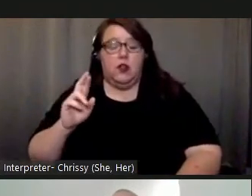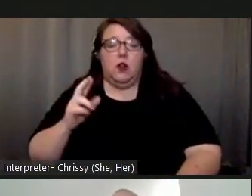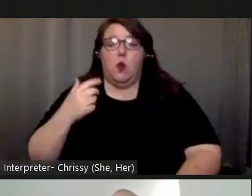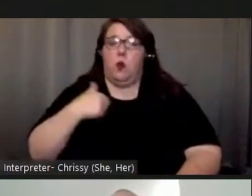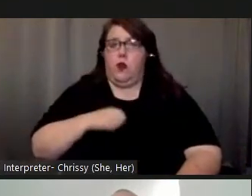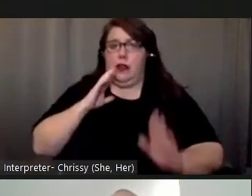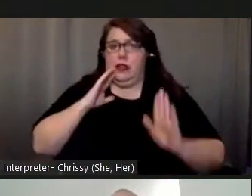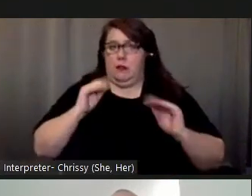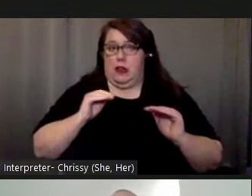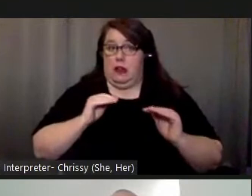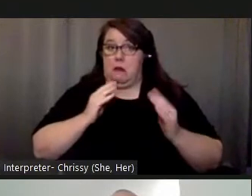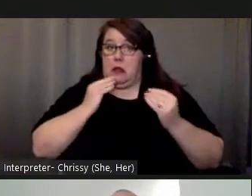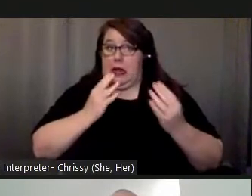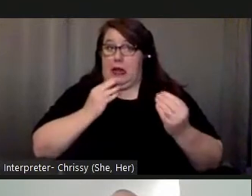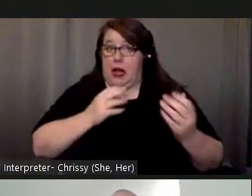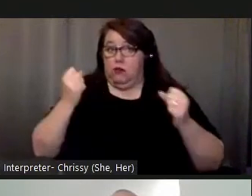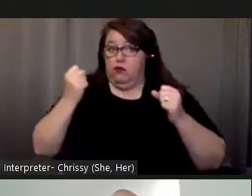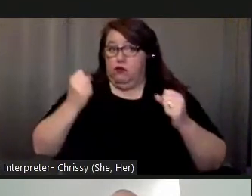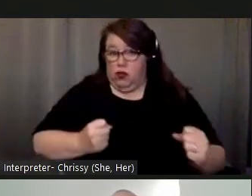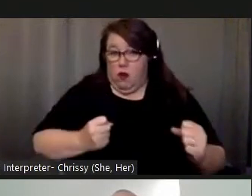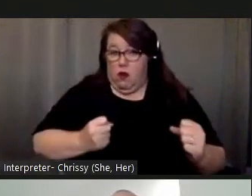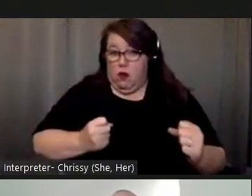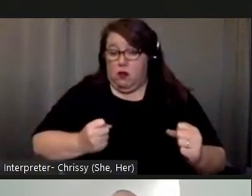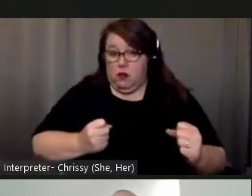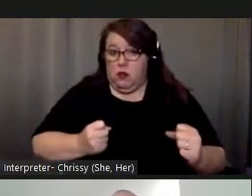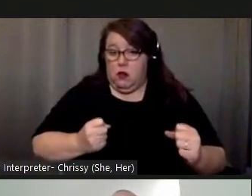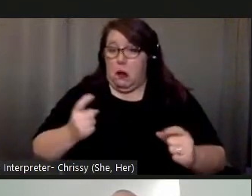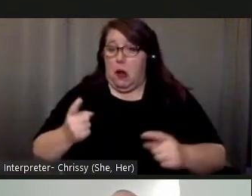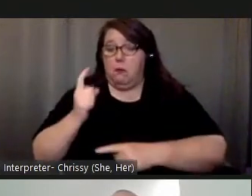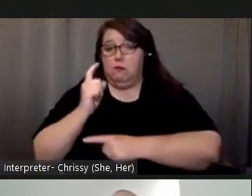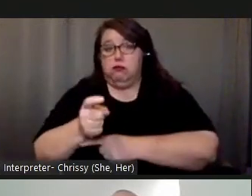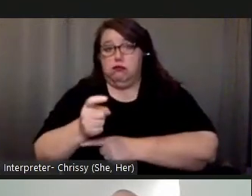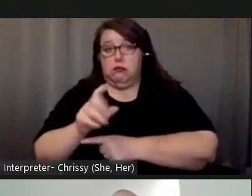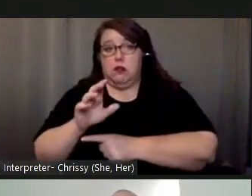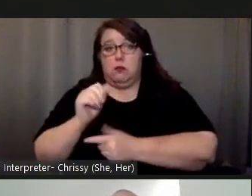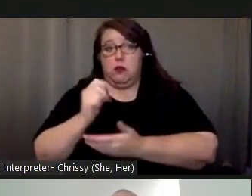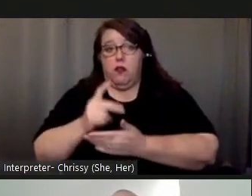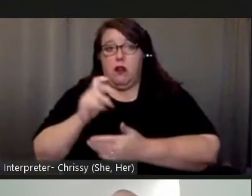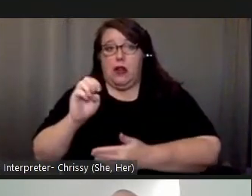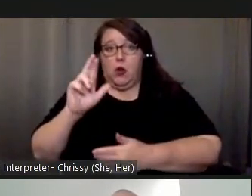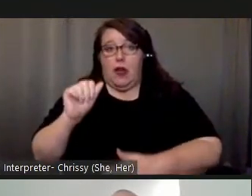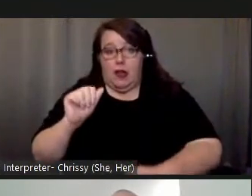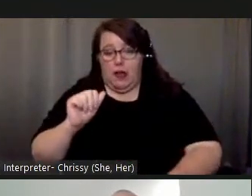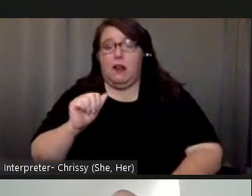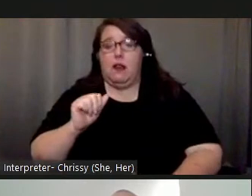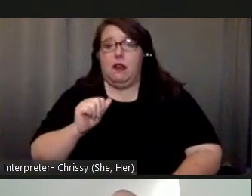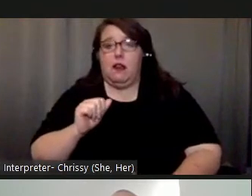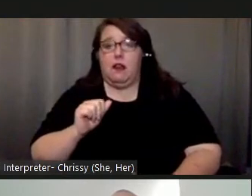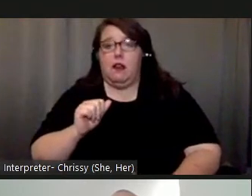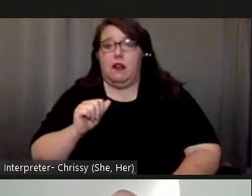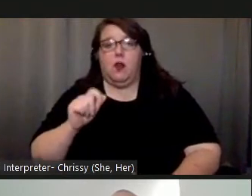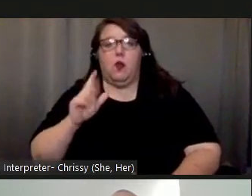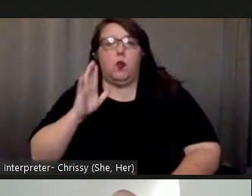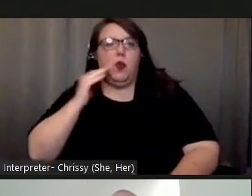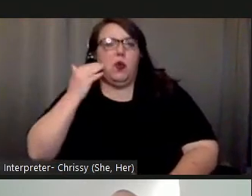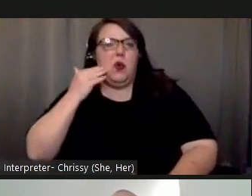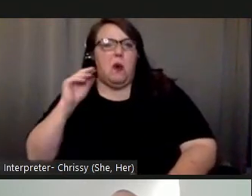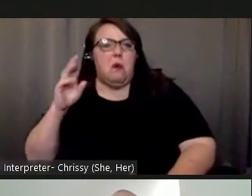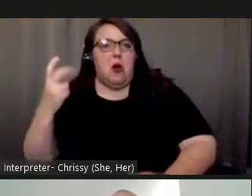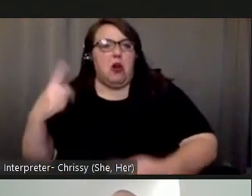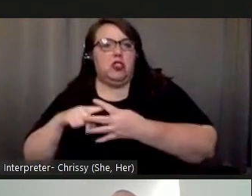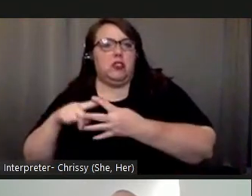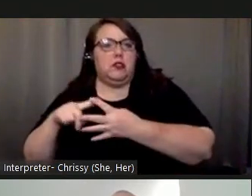that if the data is strong and approval is given for an EUA, that we would know that by the first week of